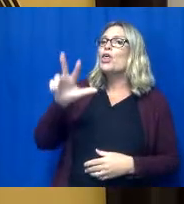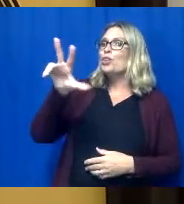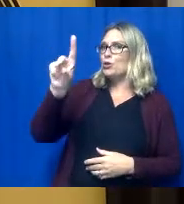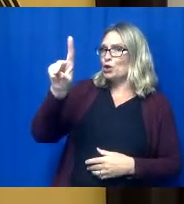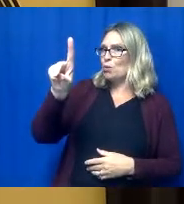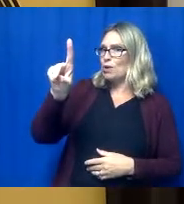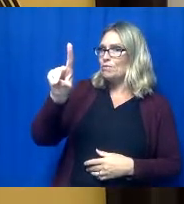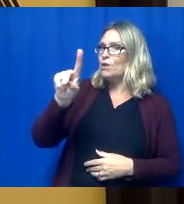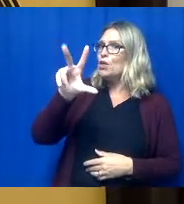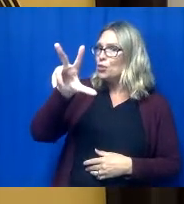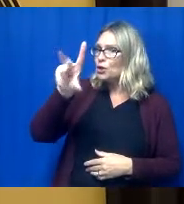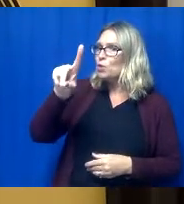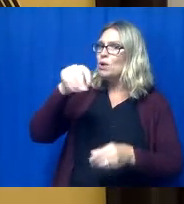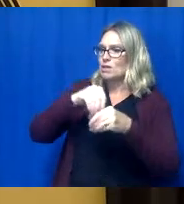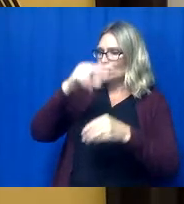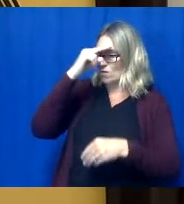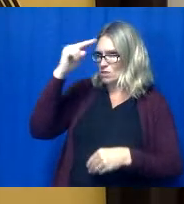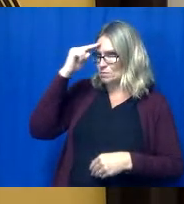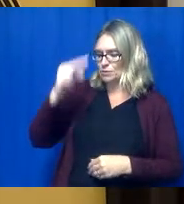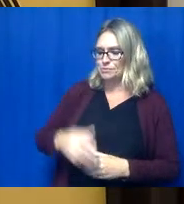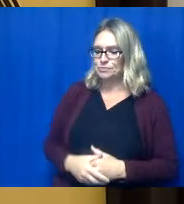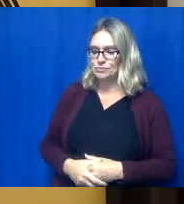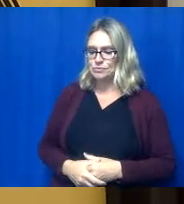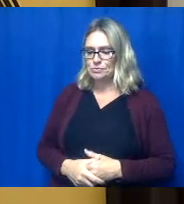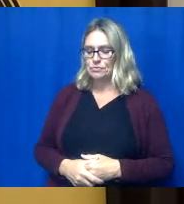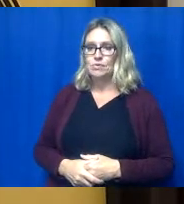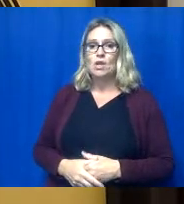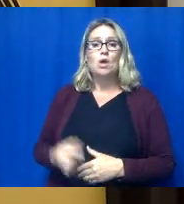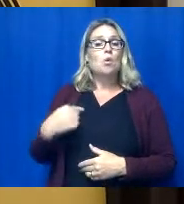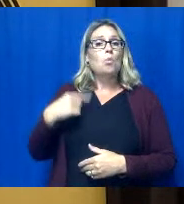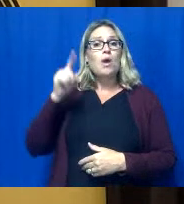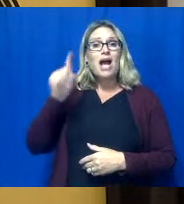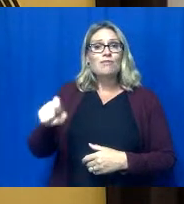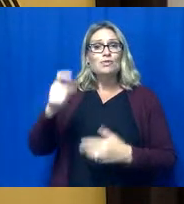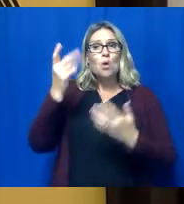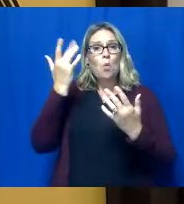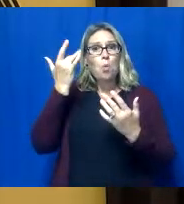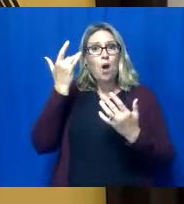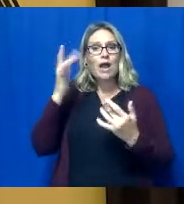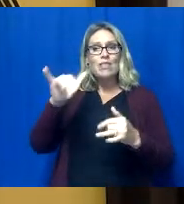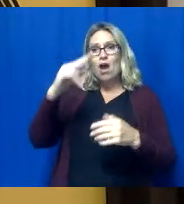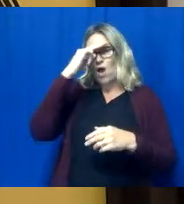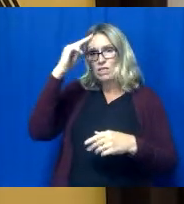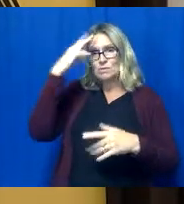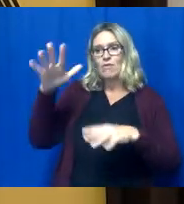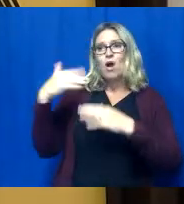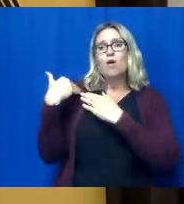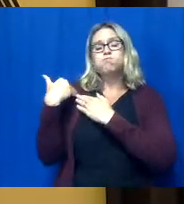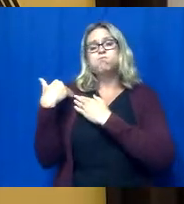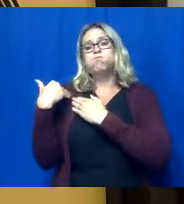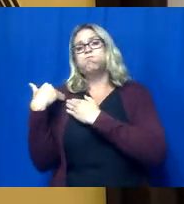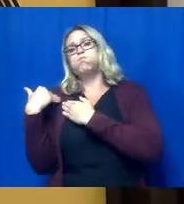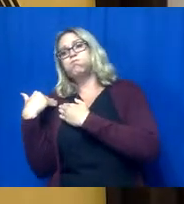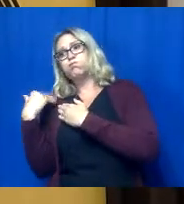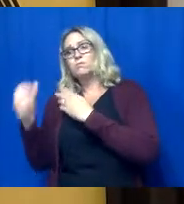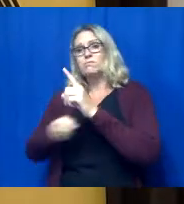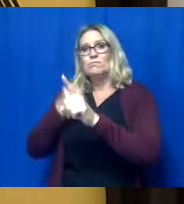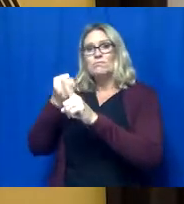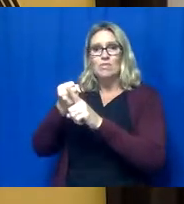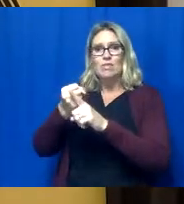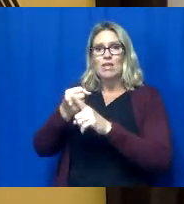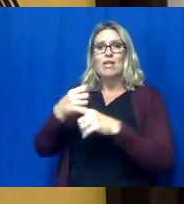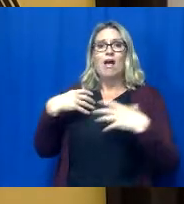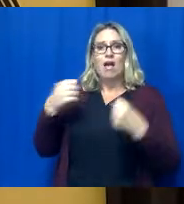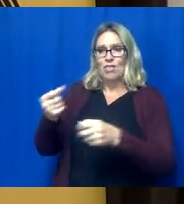hospital. We must do this because of the strain this number of hospitalizations puts on our healthcare system.